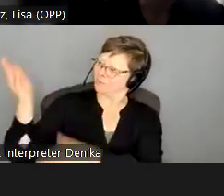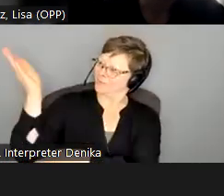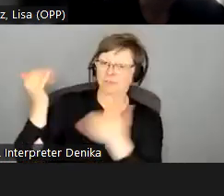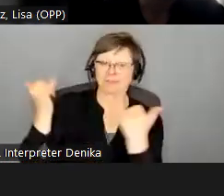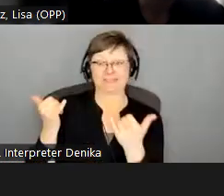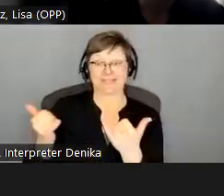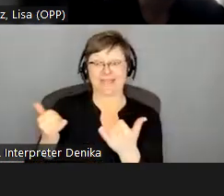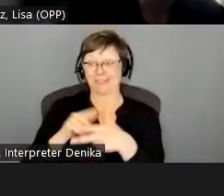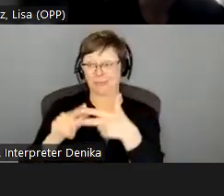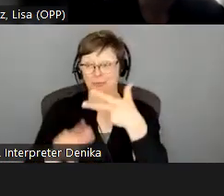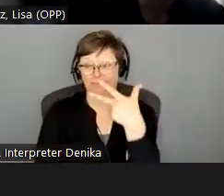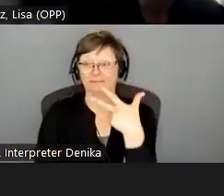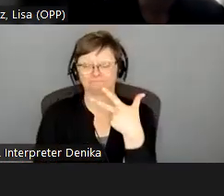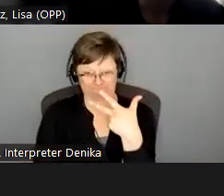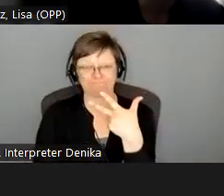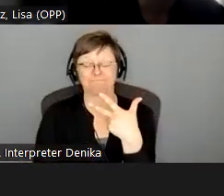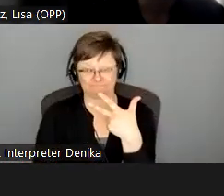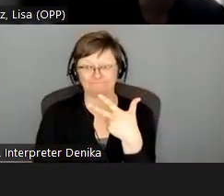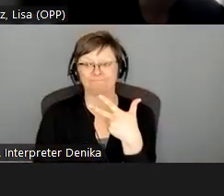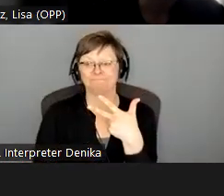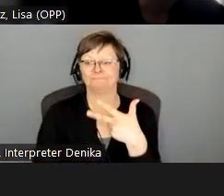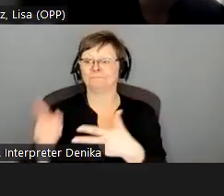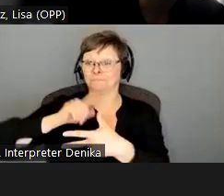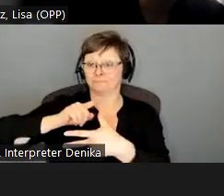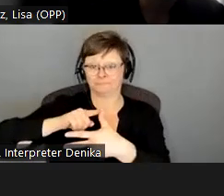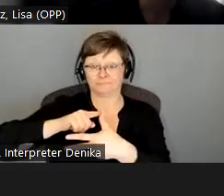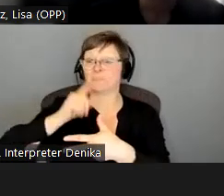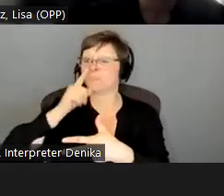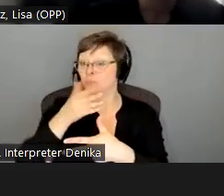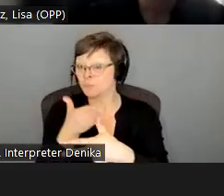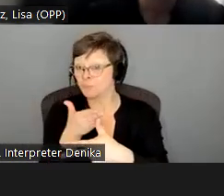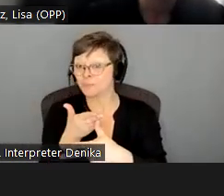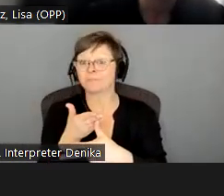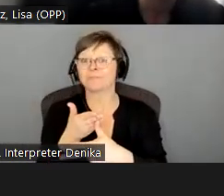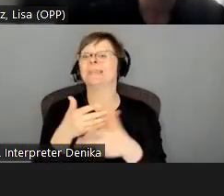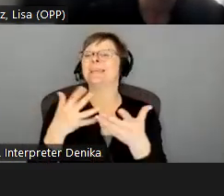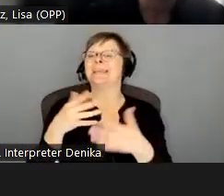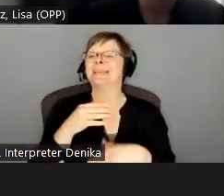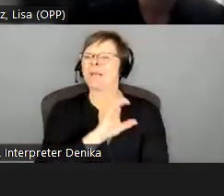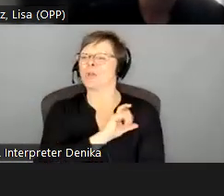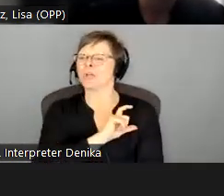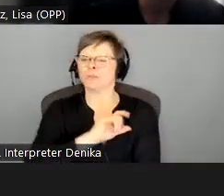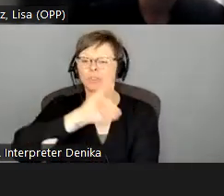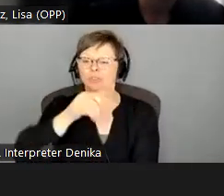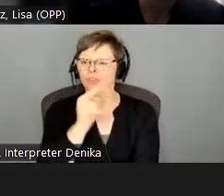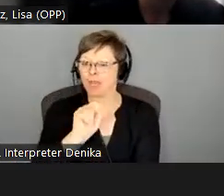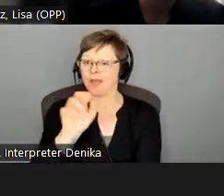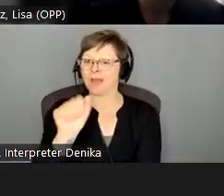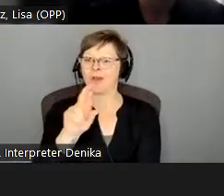have three panelists who will be joining us. The first I'd like to introduce is Detective Constable John Armit. He is